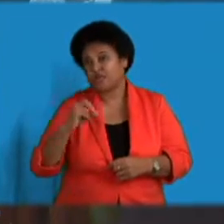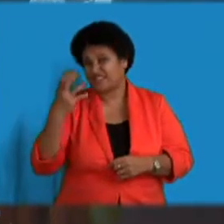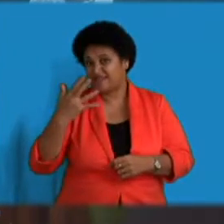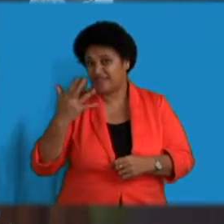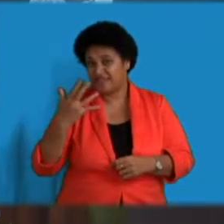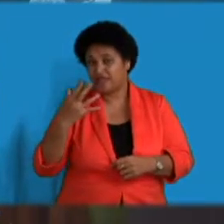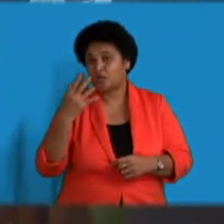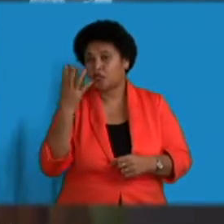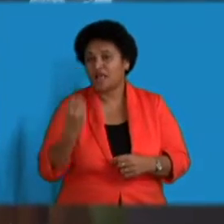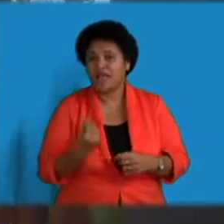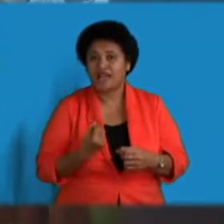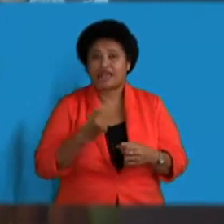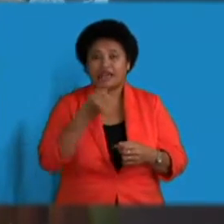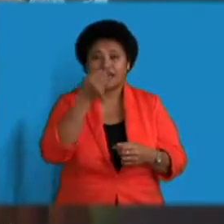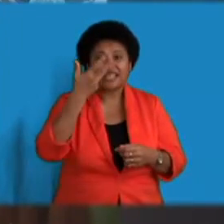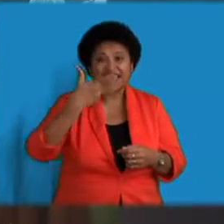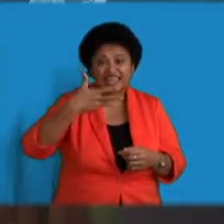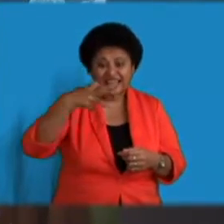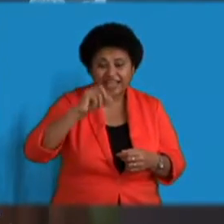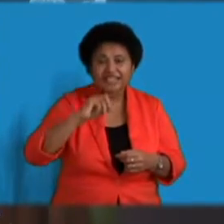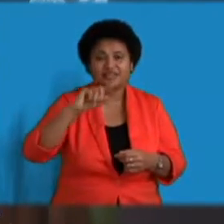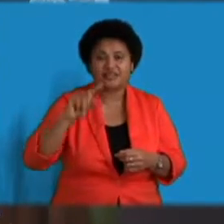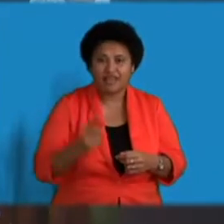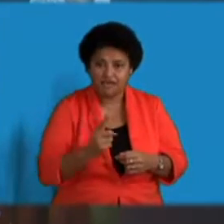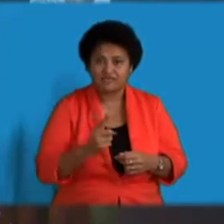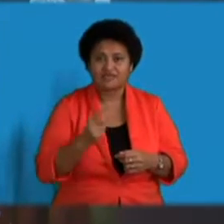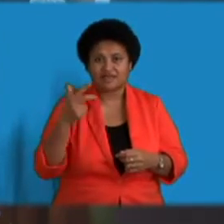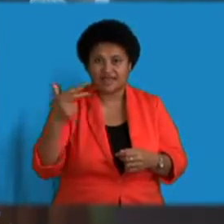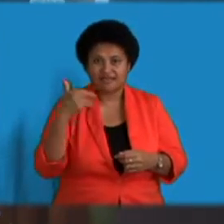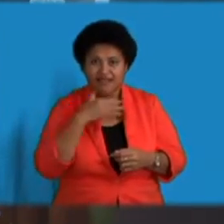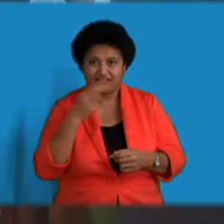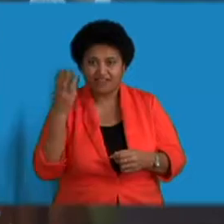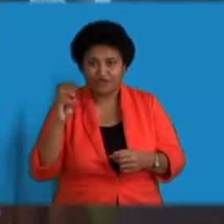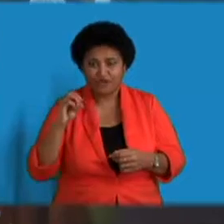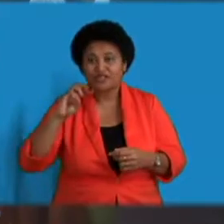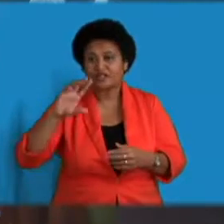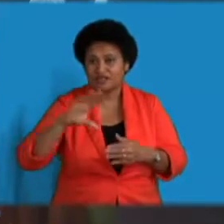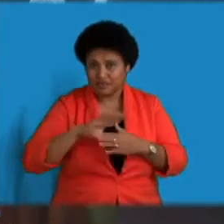of $90,830, which we